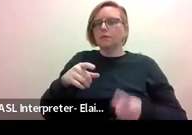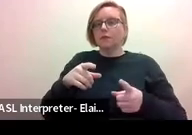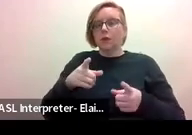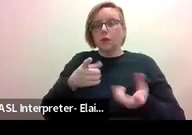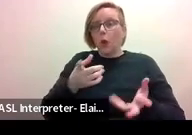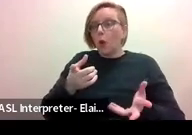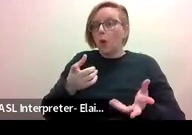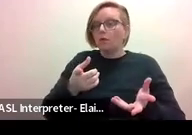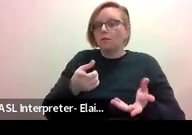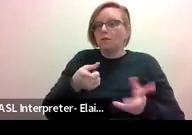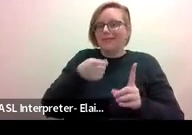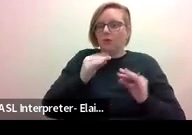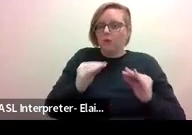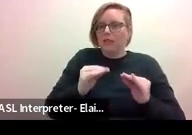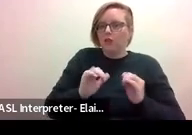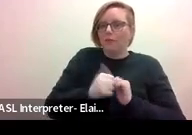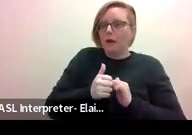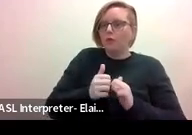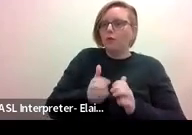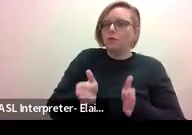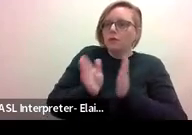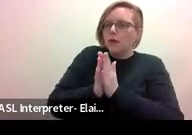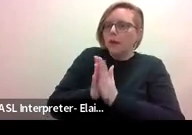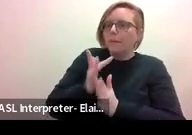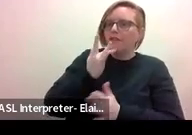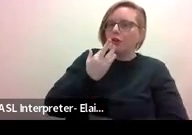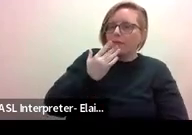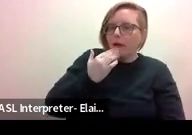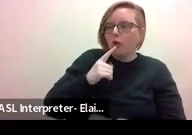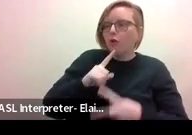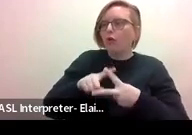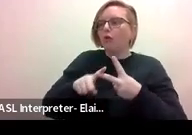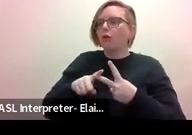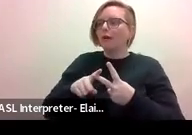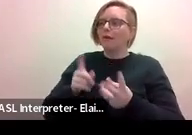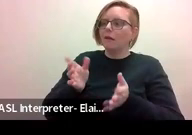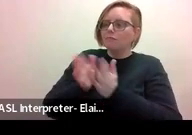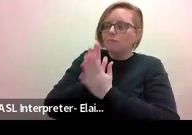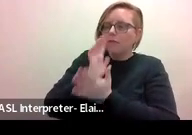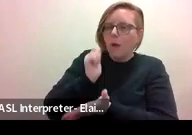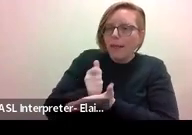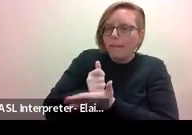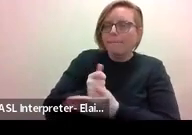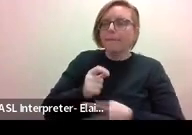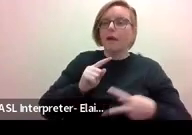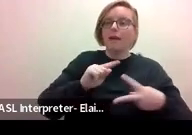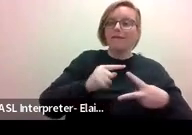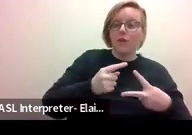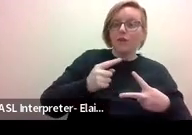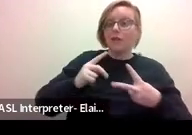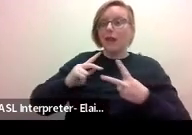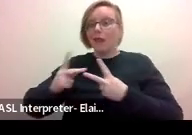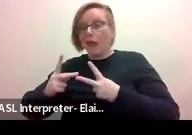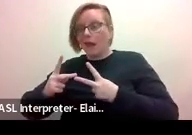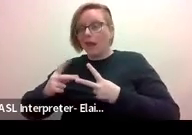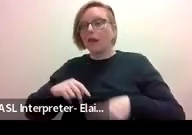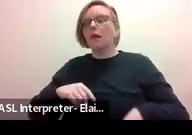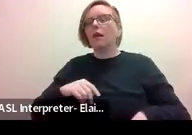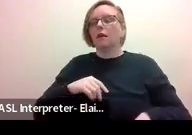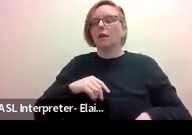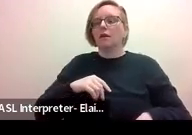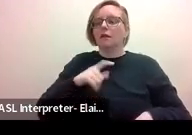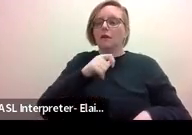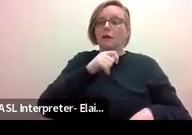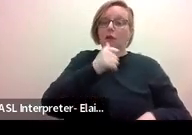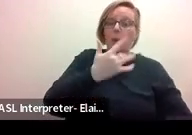size, shape, something. Request help, request a break. First then, non-preferred to preferred, calming